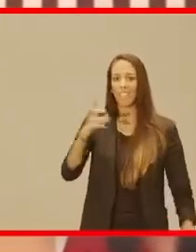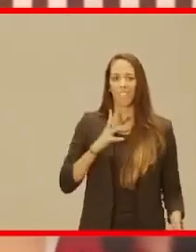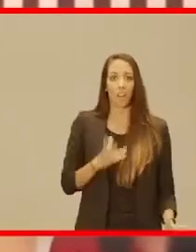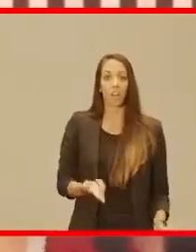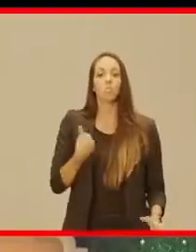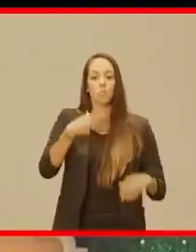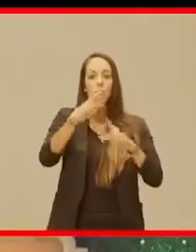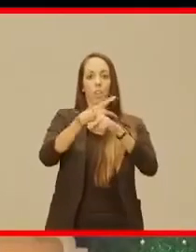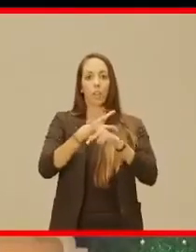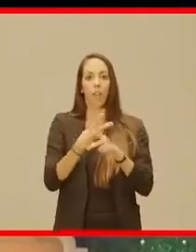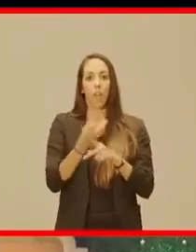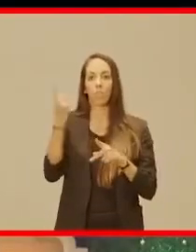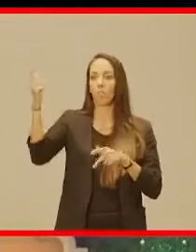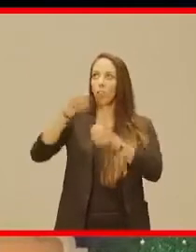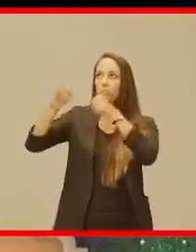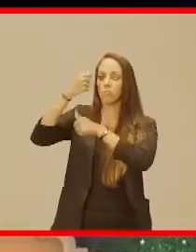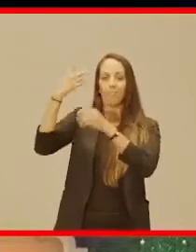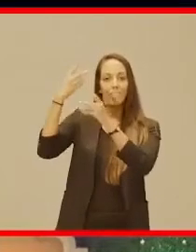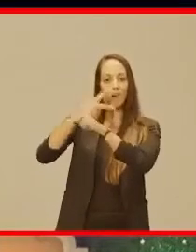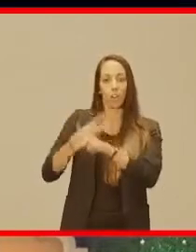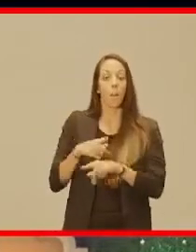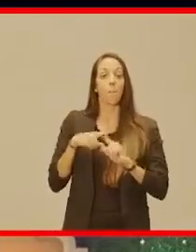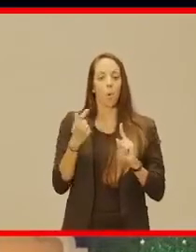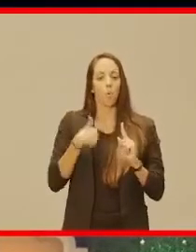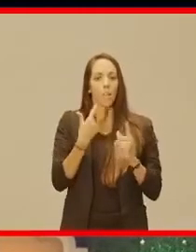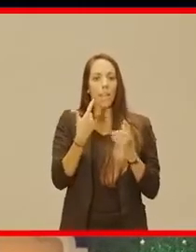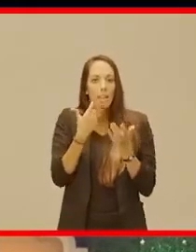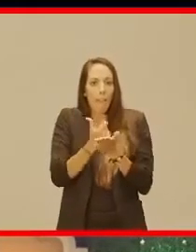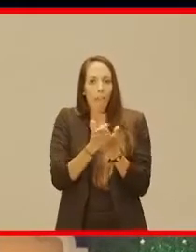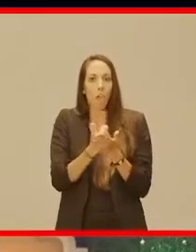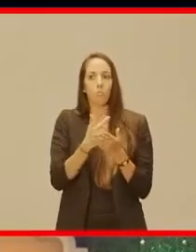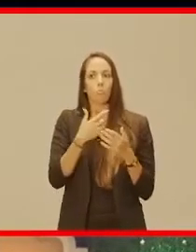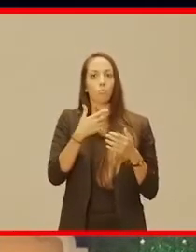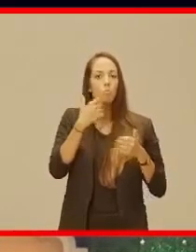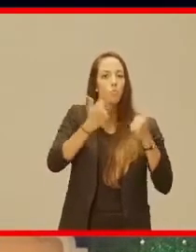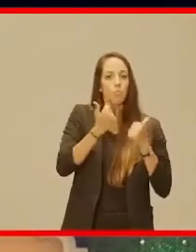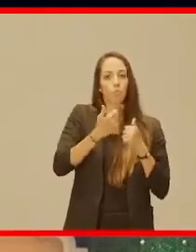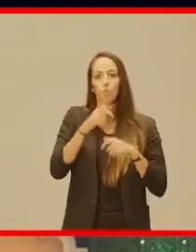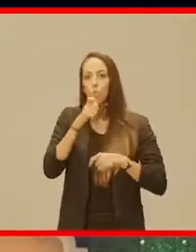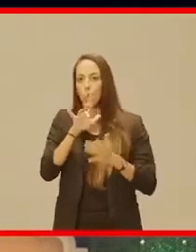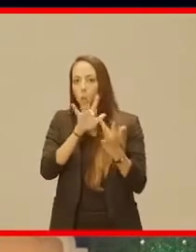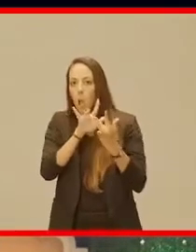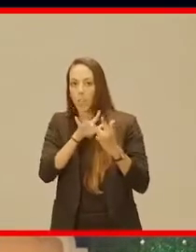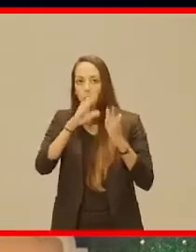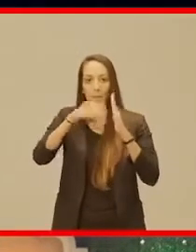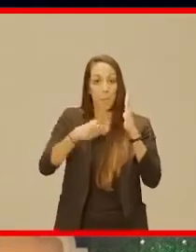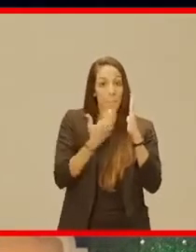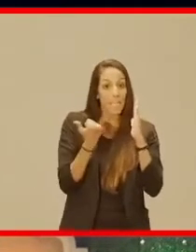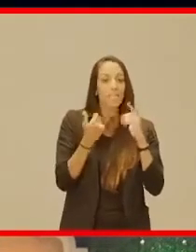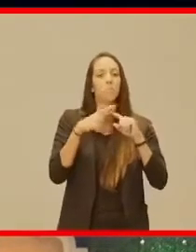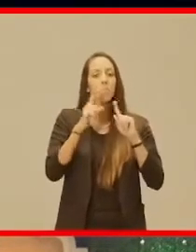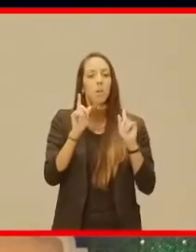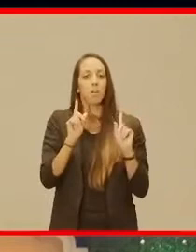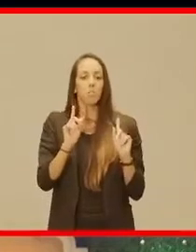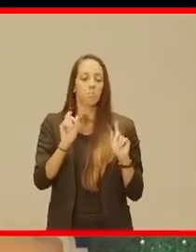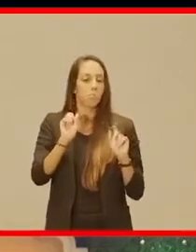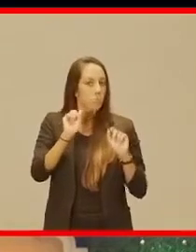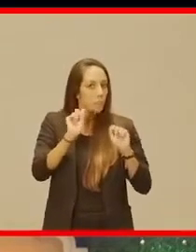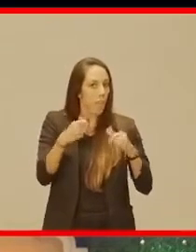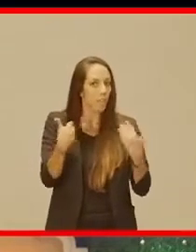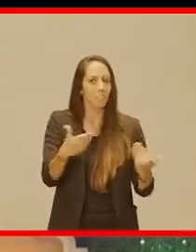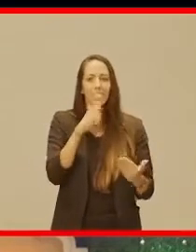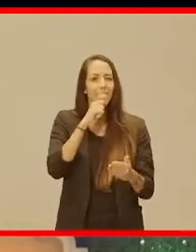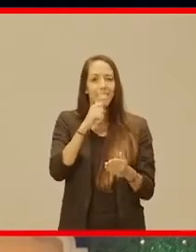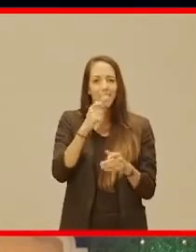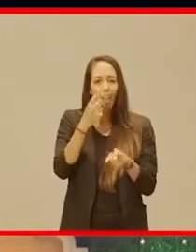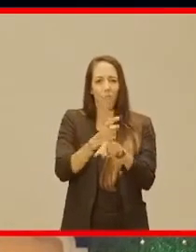that would be most appropriate to file with, but yeah, that would be the route on if you heard something like that. But it's not right, and it is